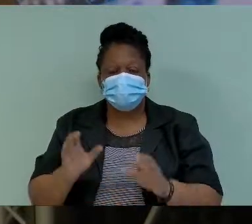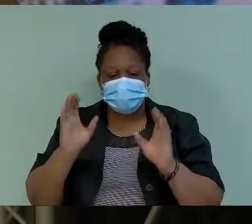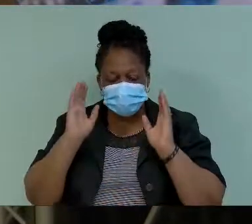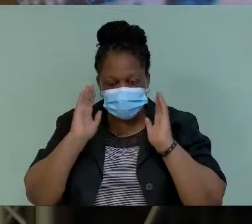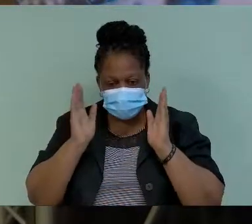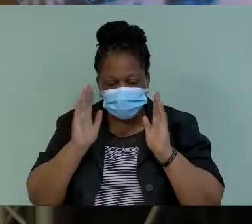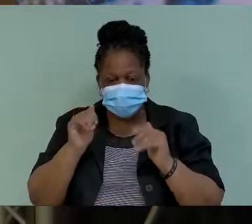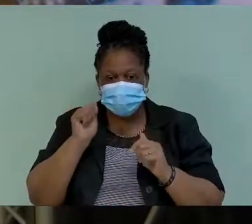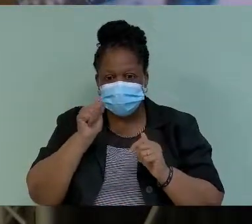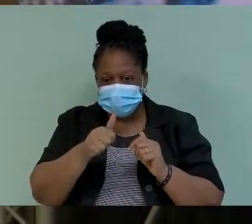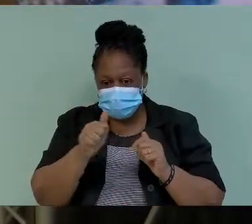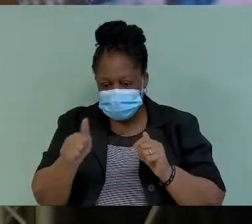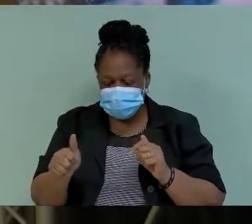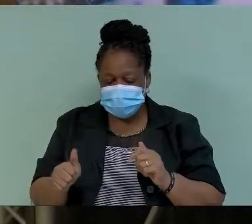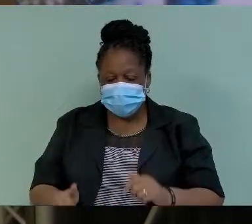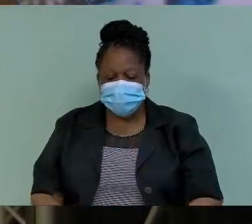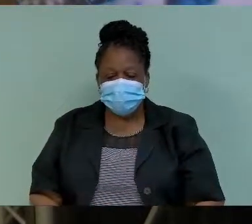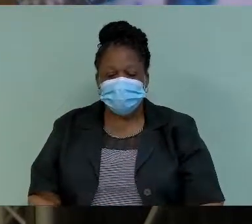ourselves.